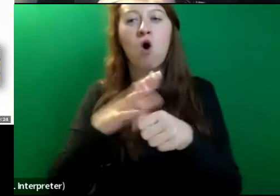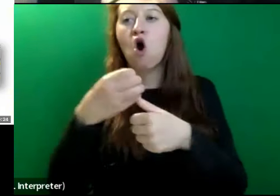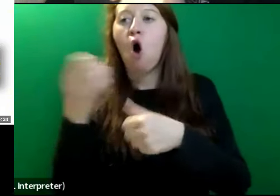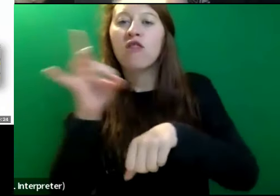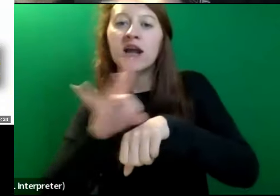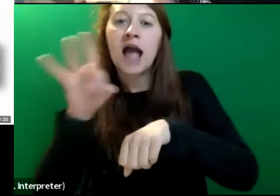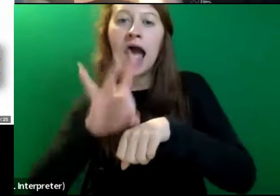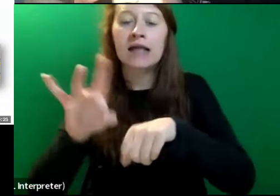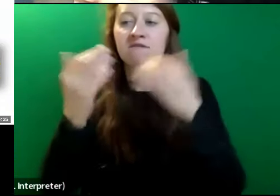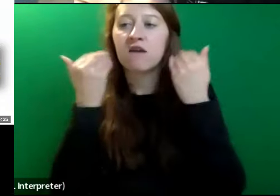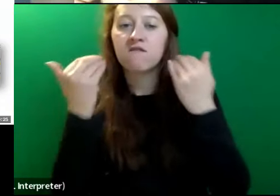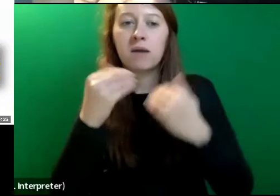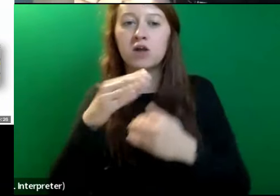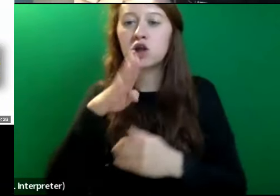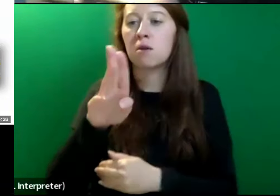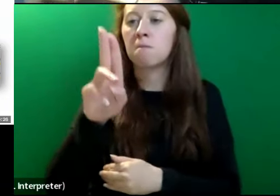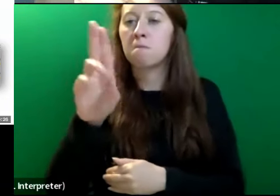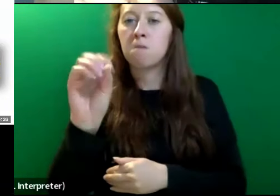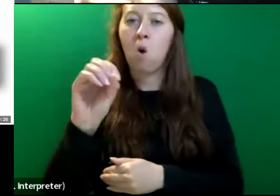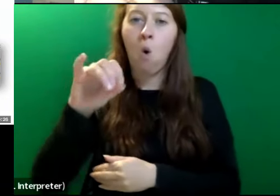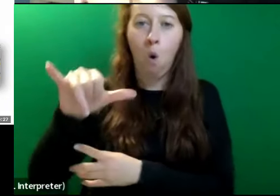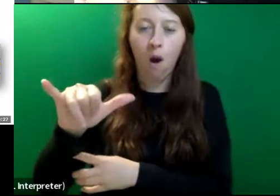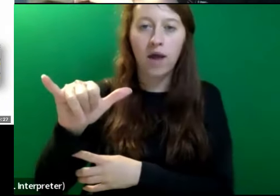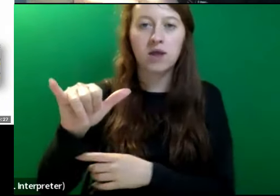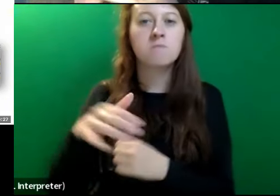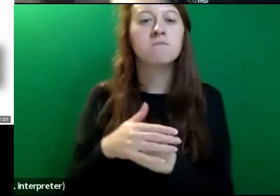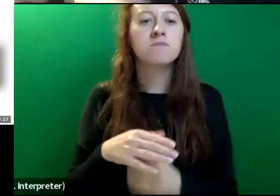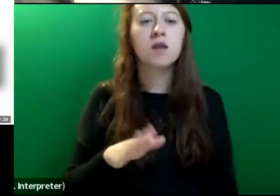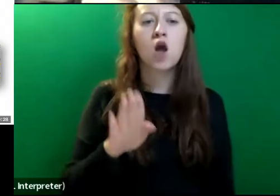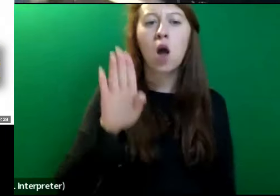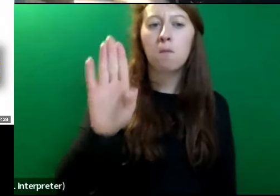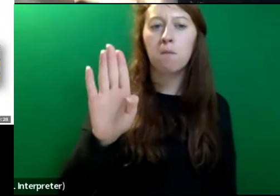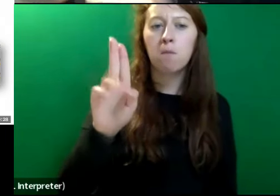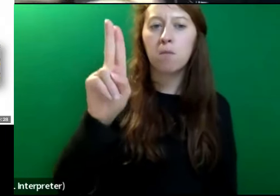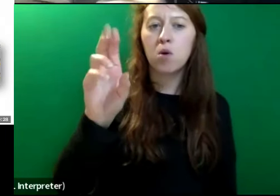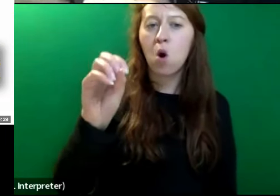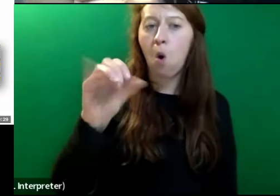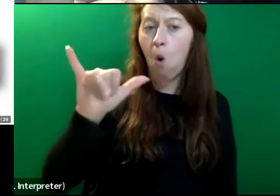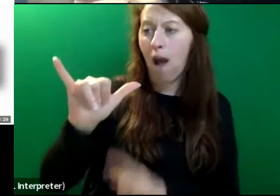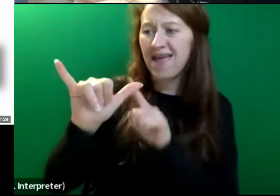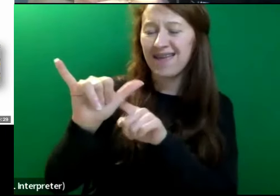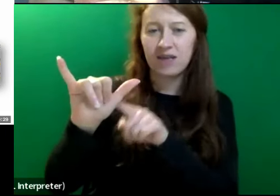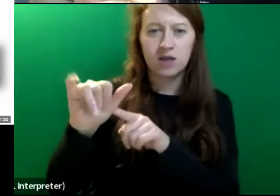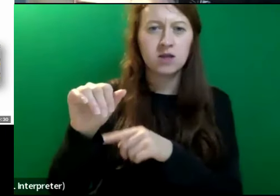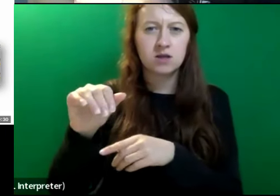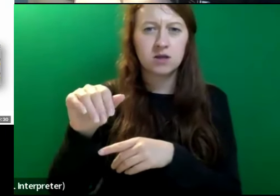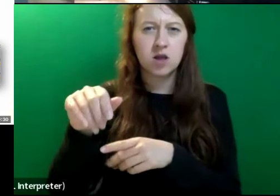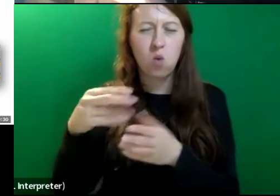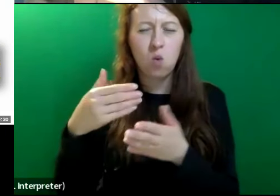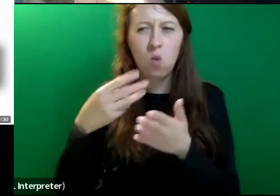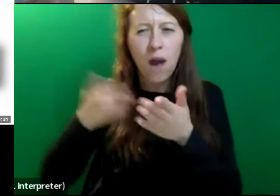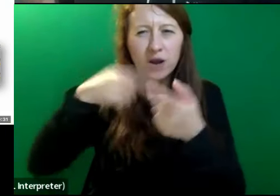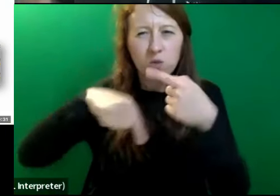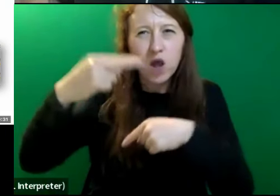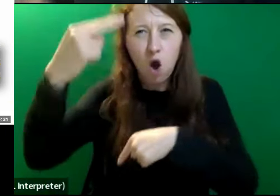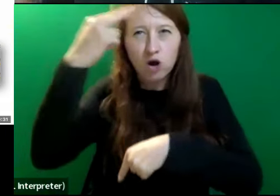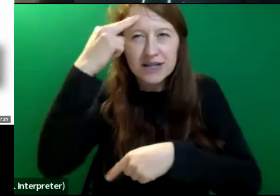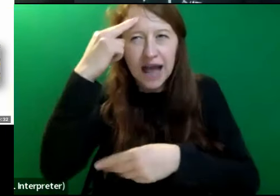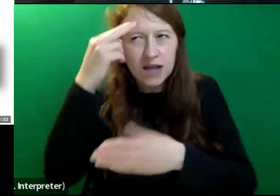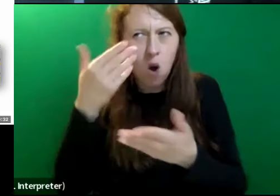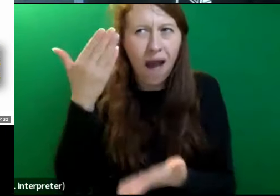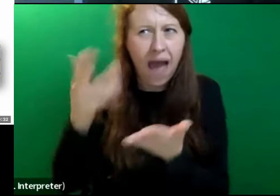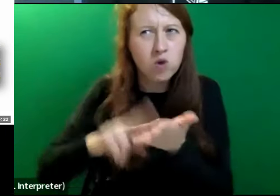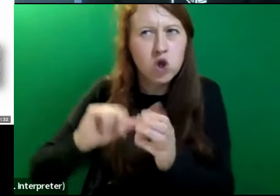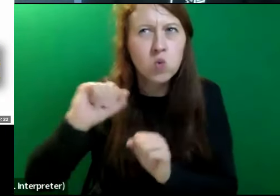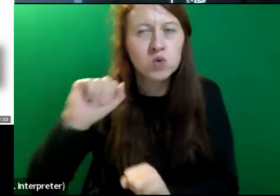on as well. At this study, boys generally, understanding boys and how they're used is outside the scope of this